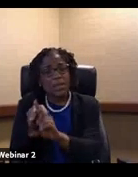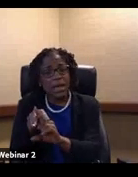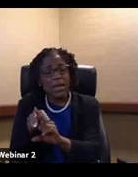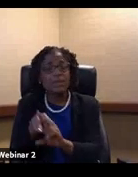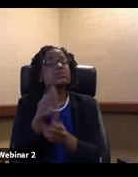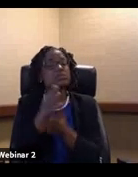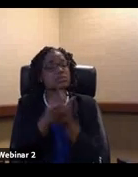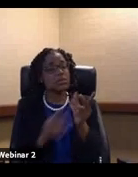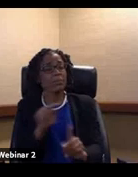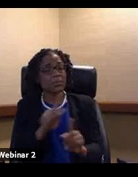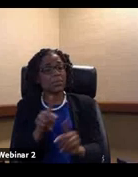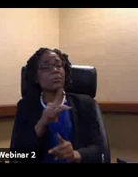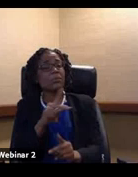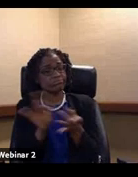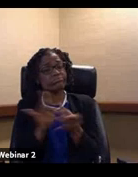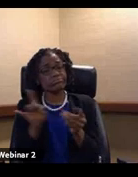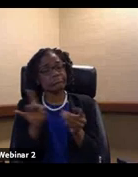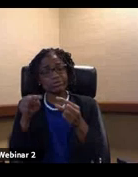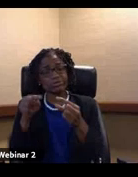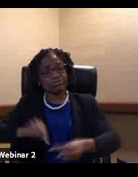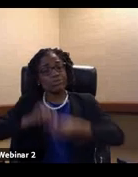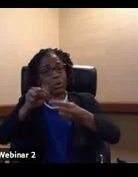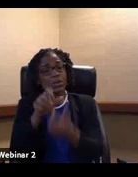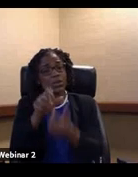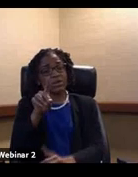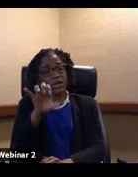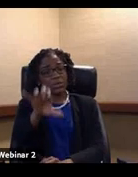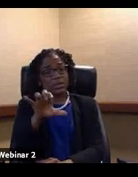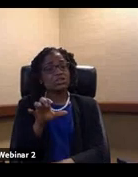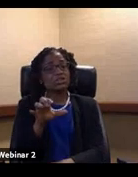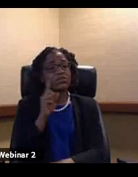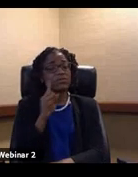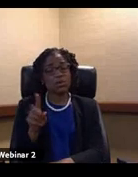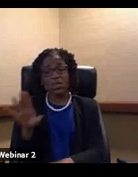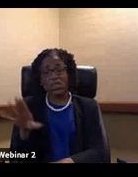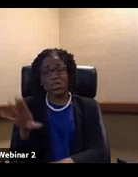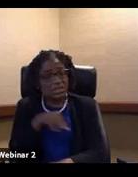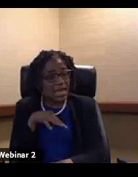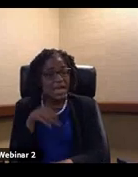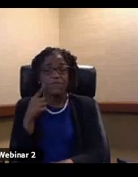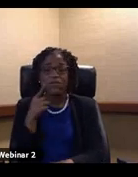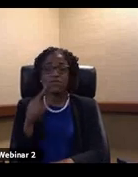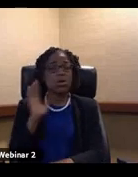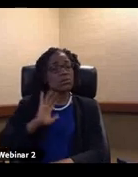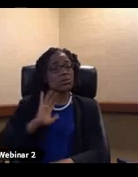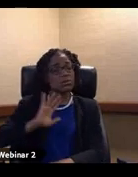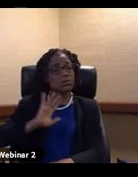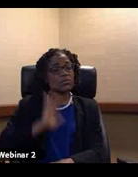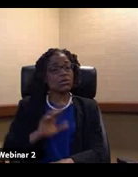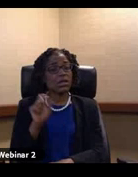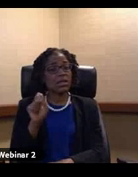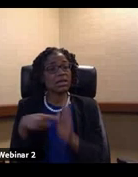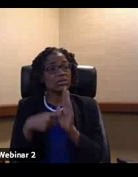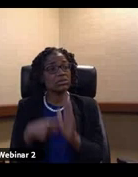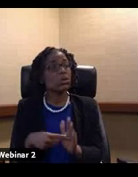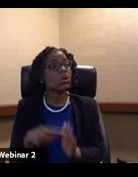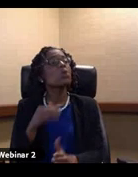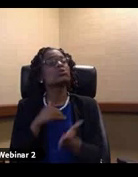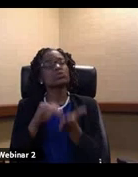or something with the process and we know it's going on. Please show any documentation you can have that you've reached out in time, and Michael will